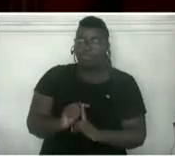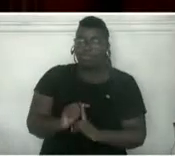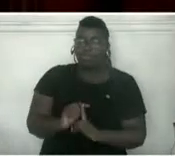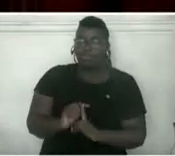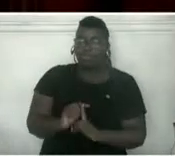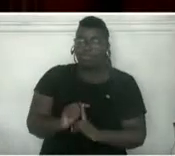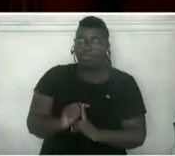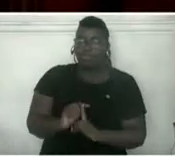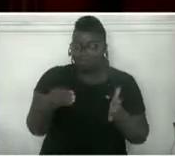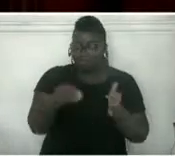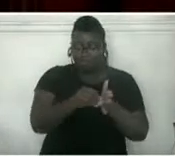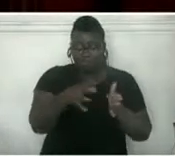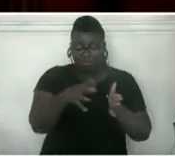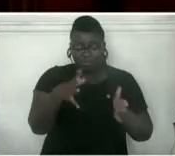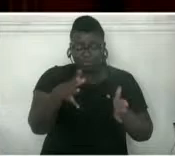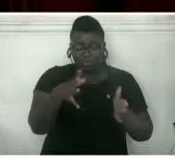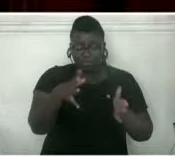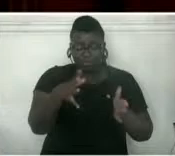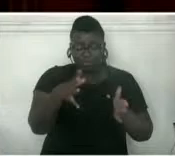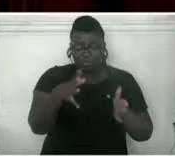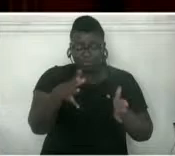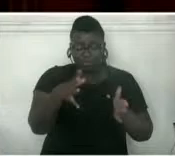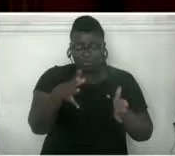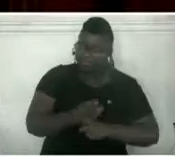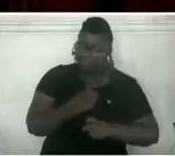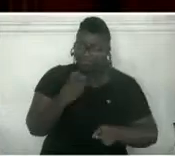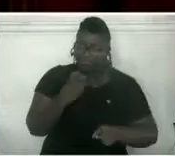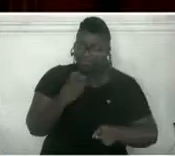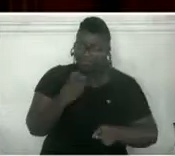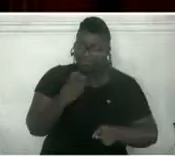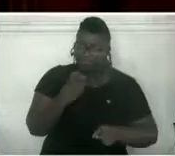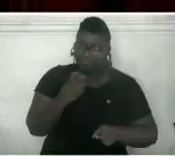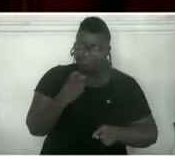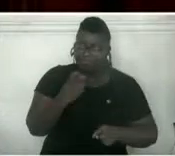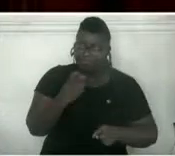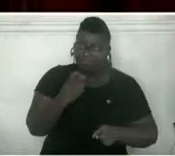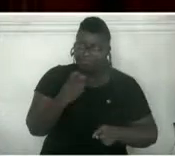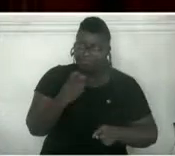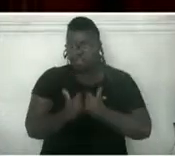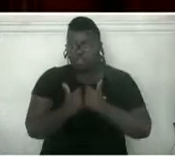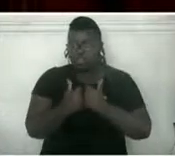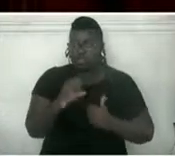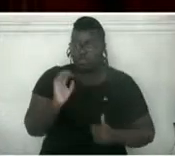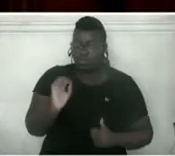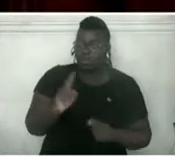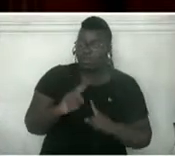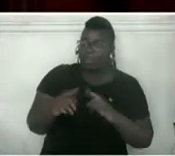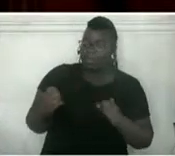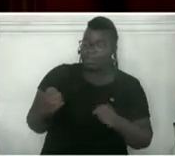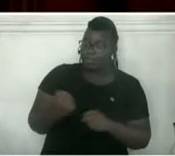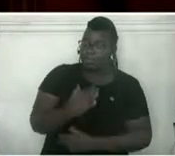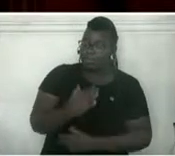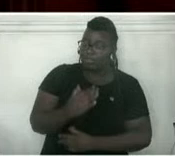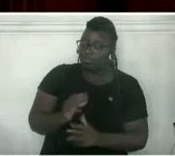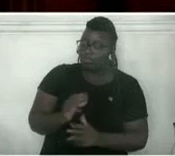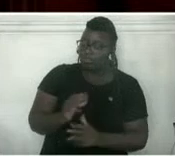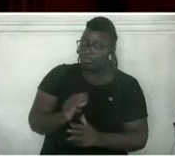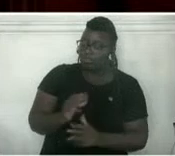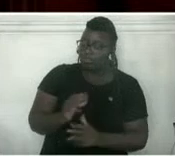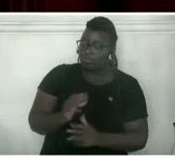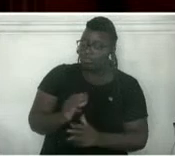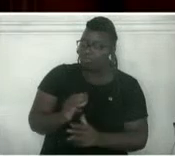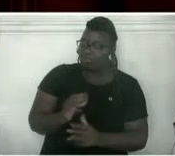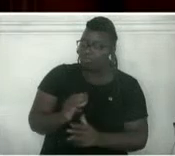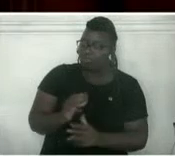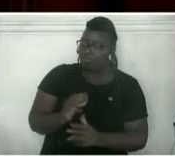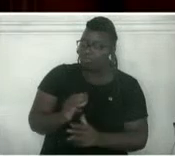went through difficult nightmare to ensure that they better qualify themselves in